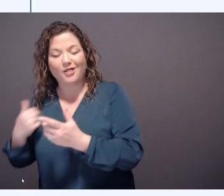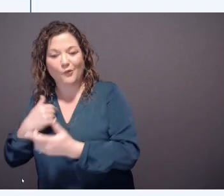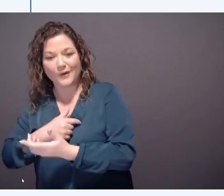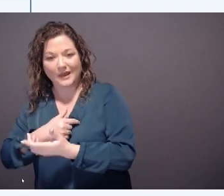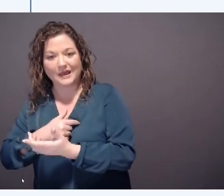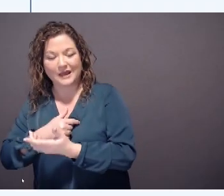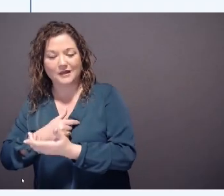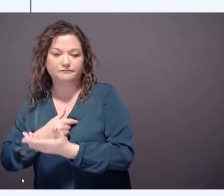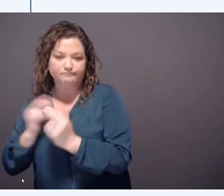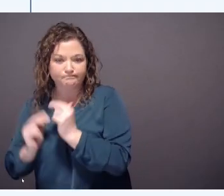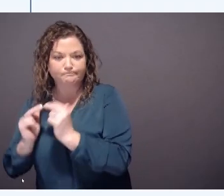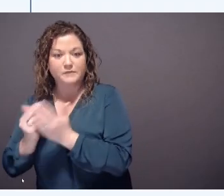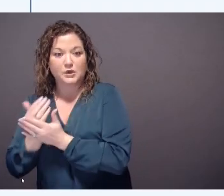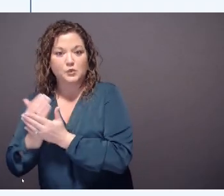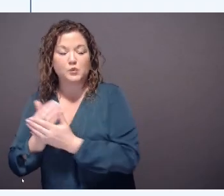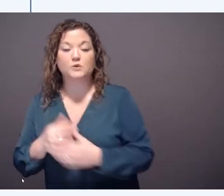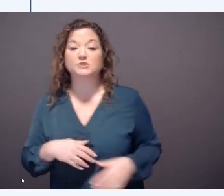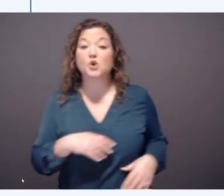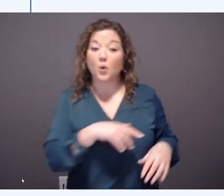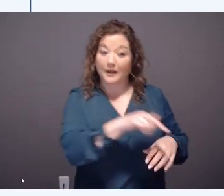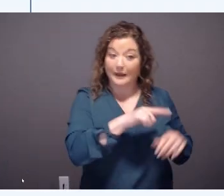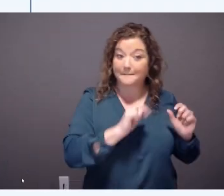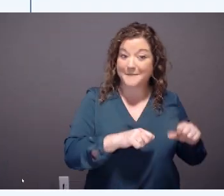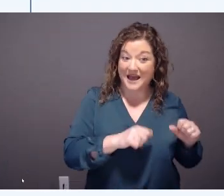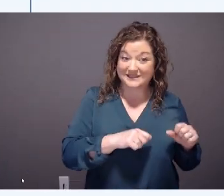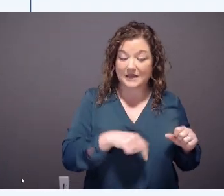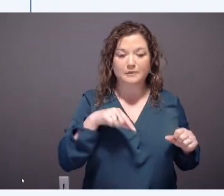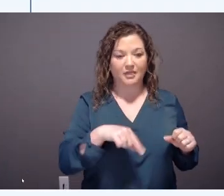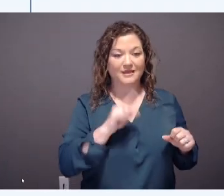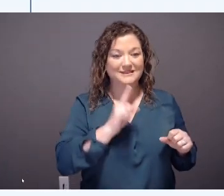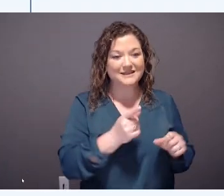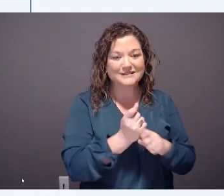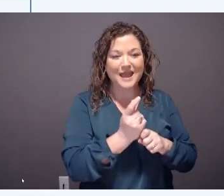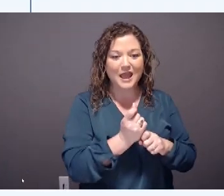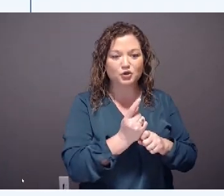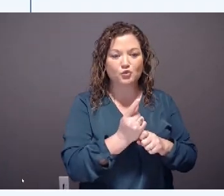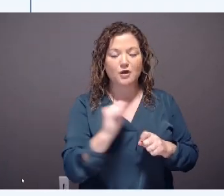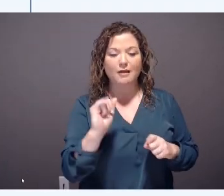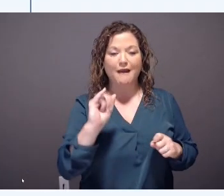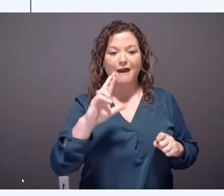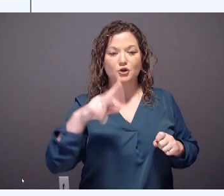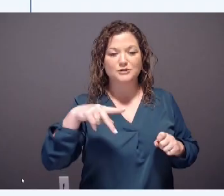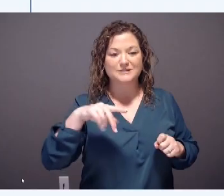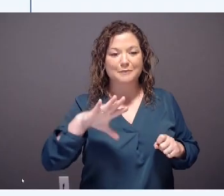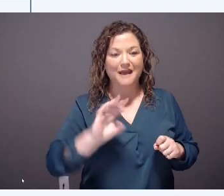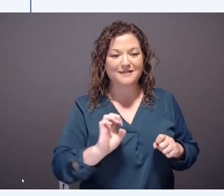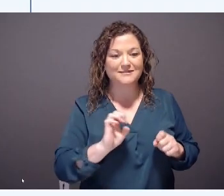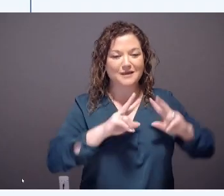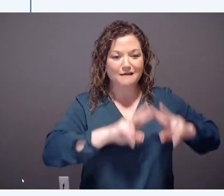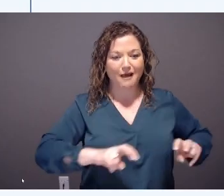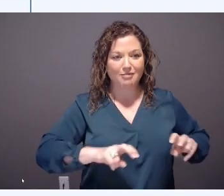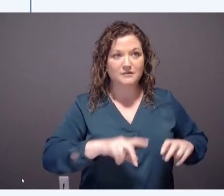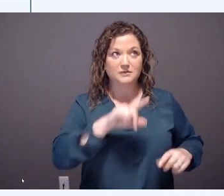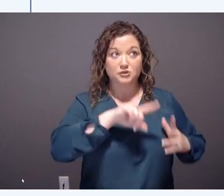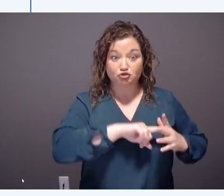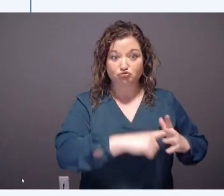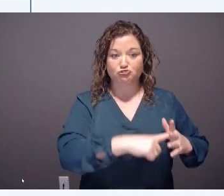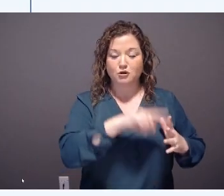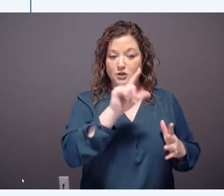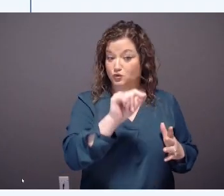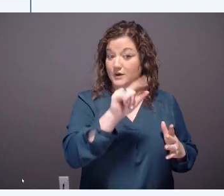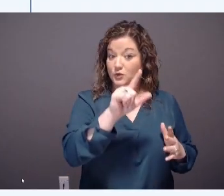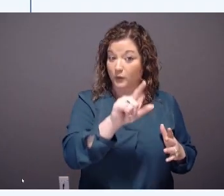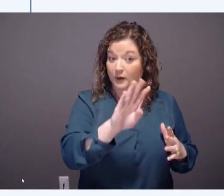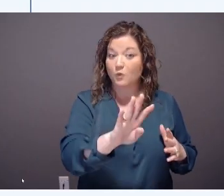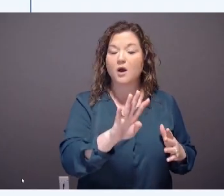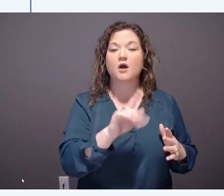This is the airspace capacity. We do an annual airspace analysis, and then starting in 2021, we did this twice a year to really